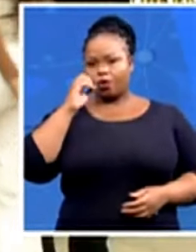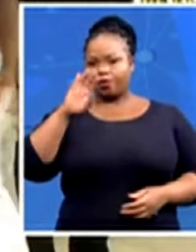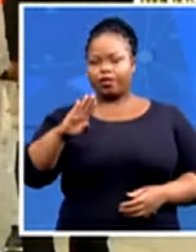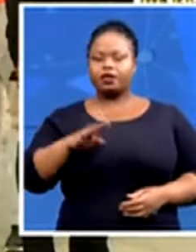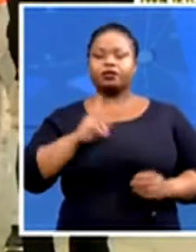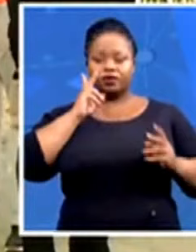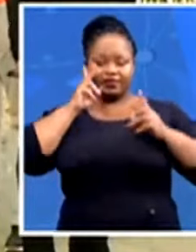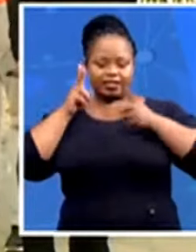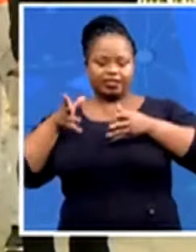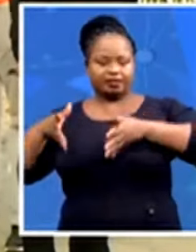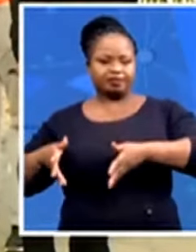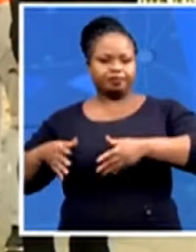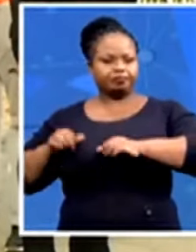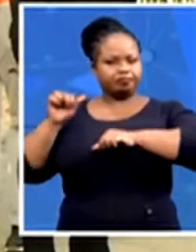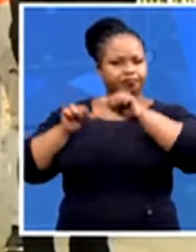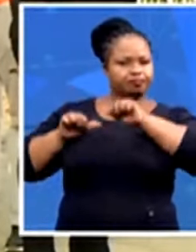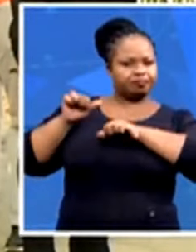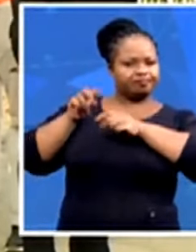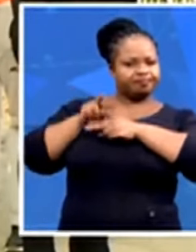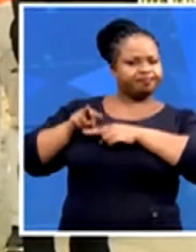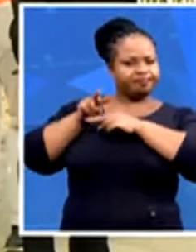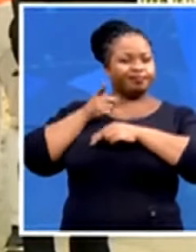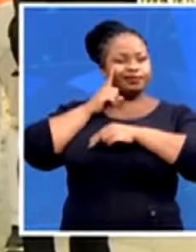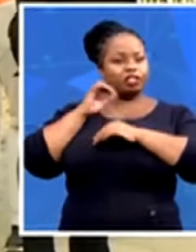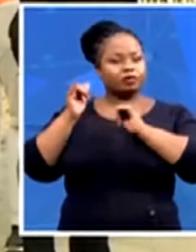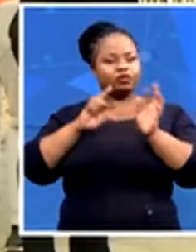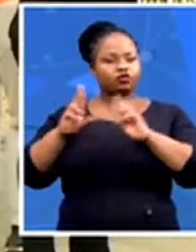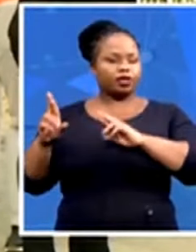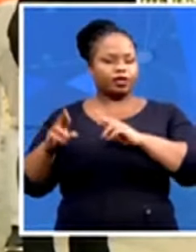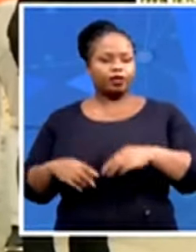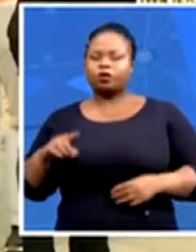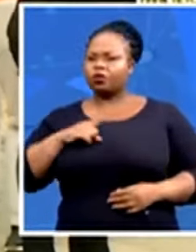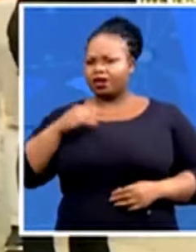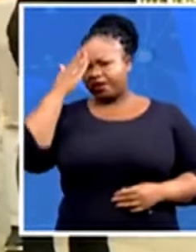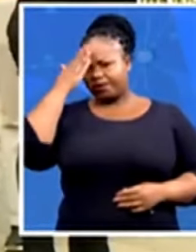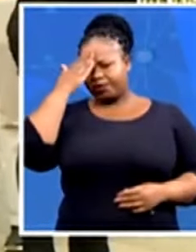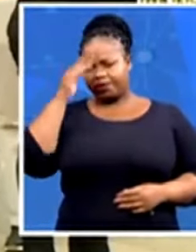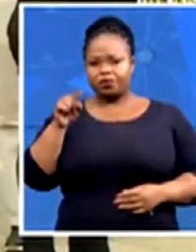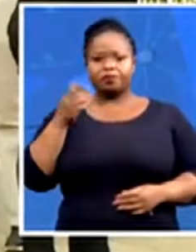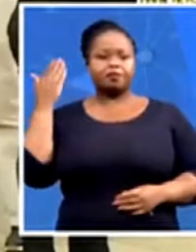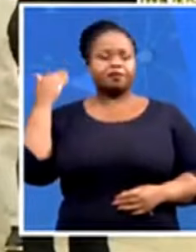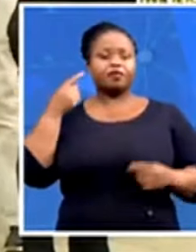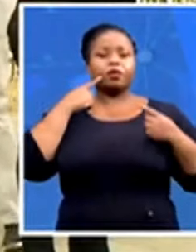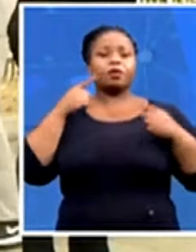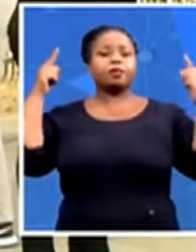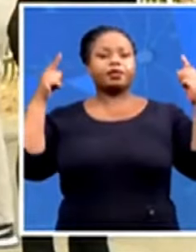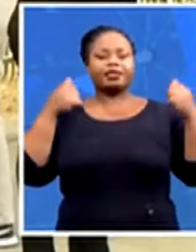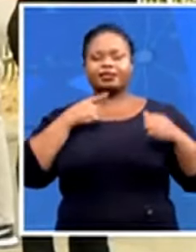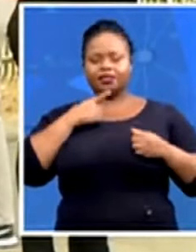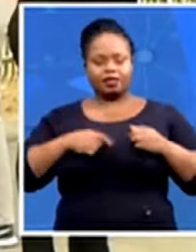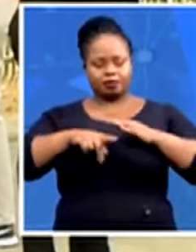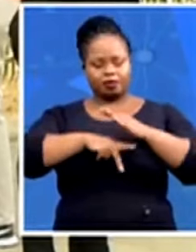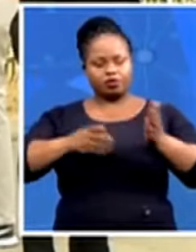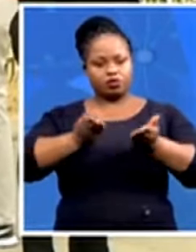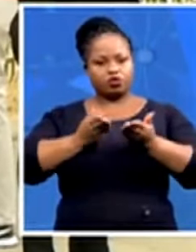of readiness. As we know that it was announced that primary schools that are ready to take